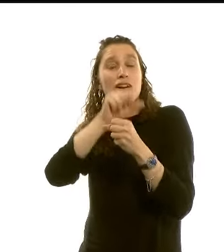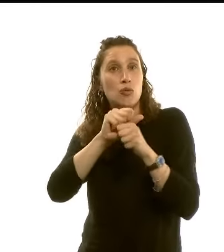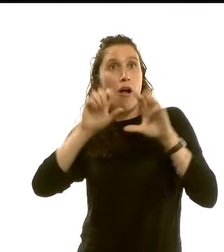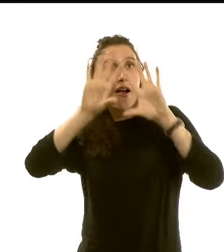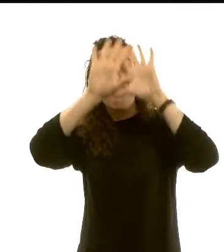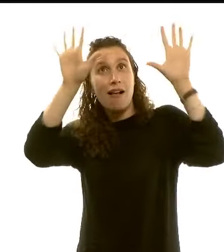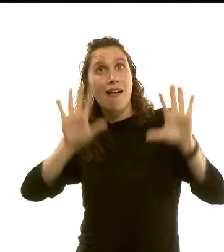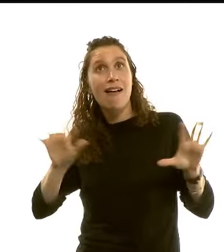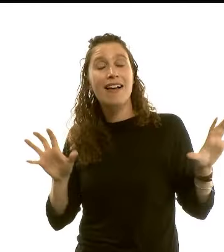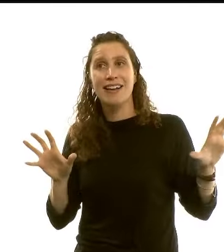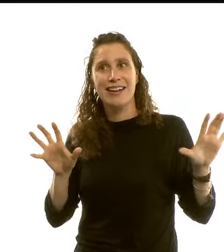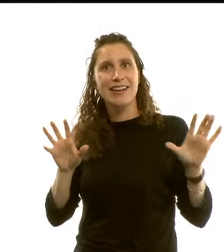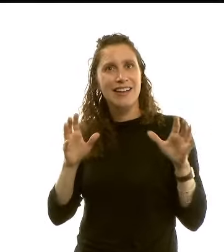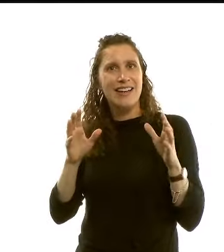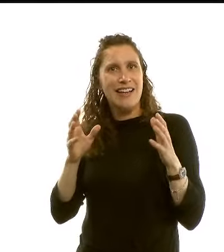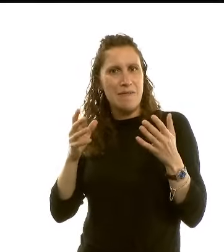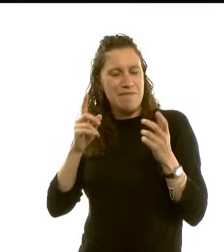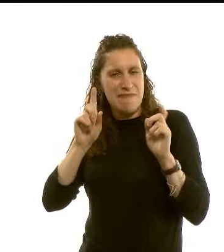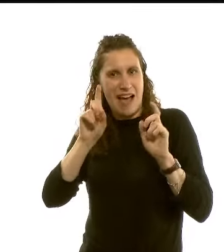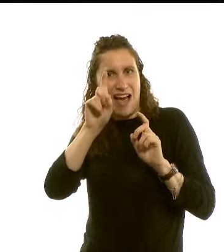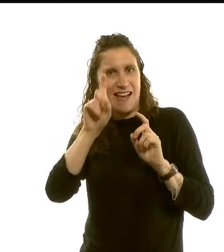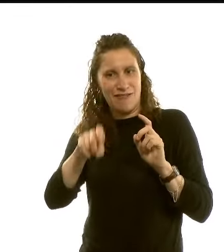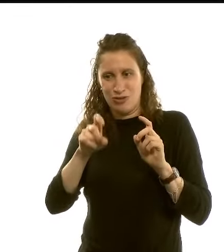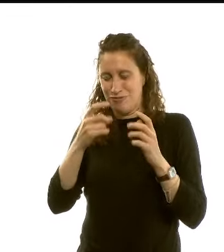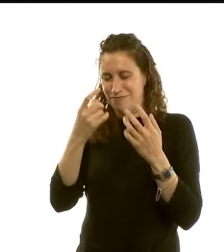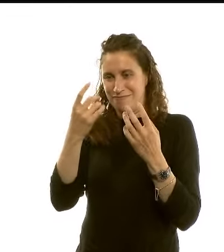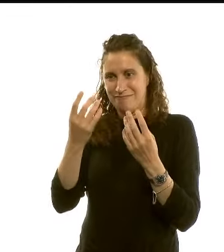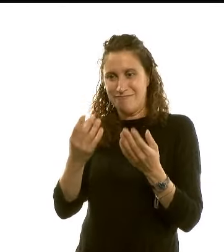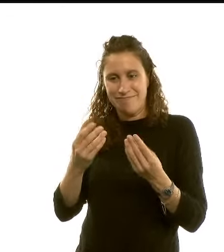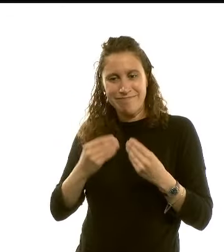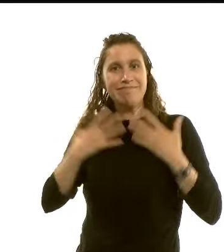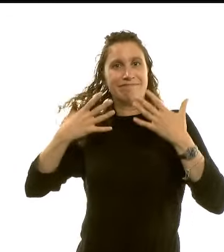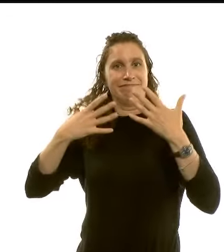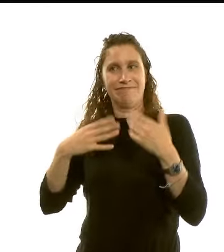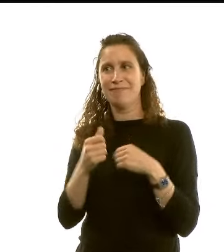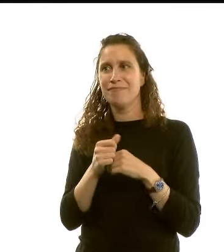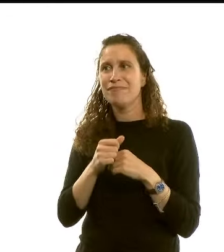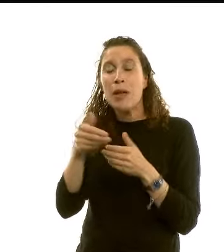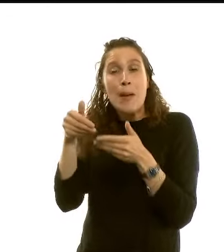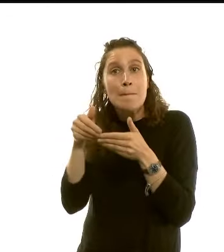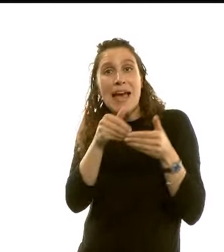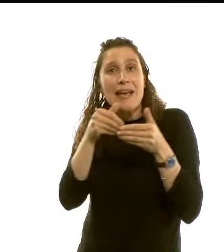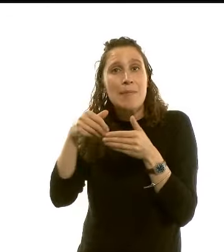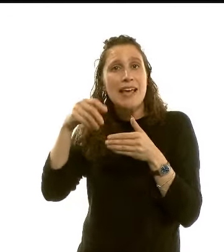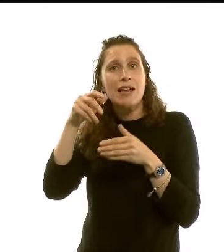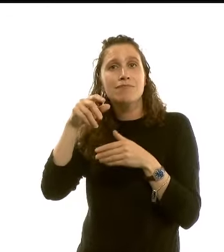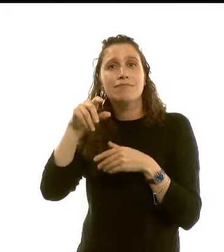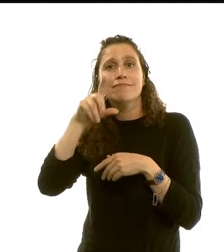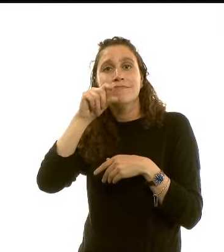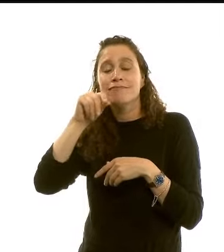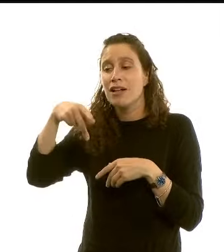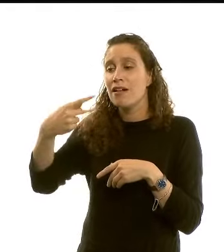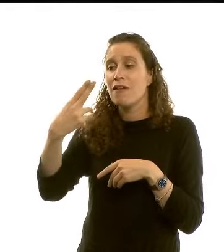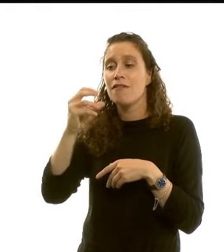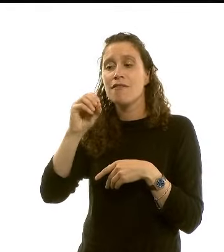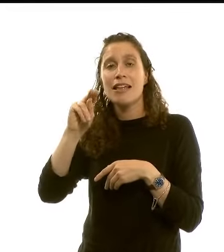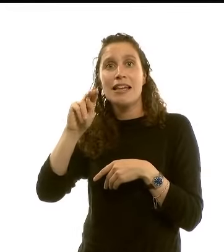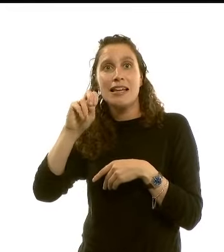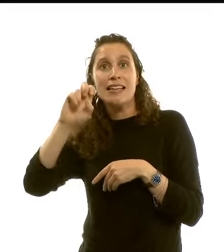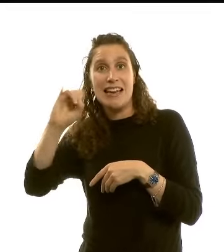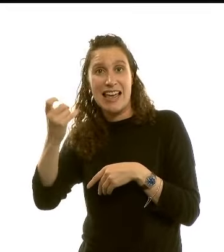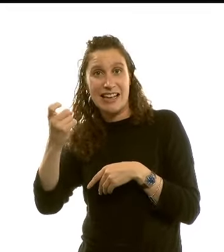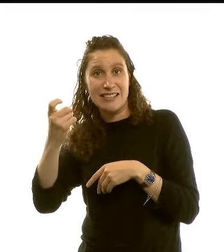so important to sparkle those story moments. For example, the little baby phoenix here, reborn from the ashes. And on that note, I